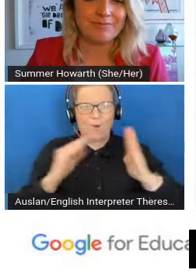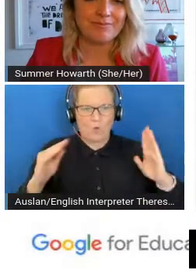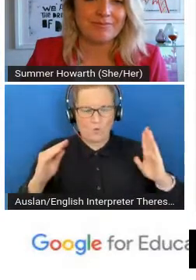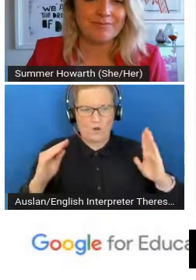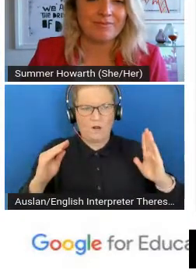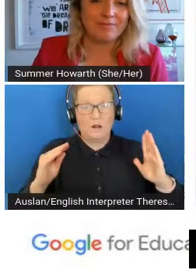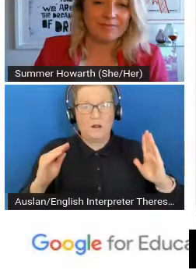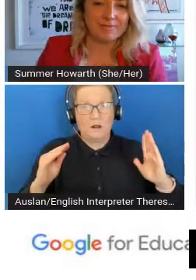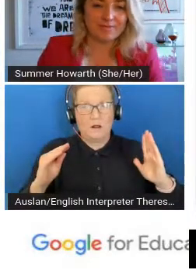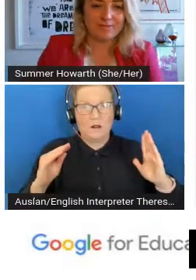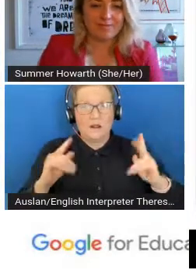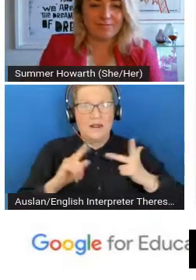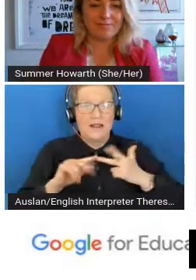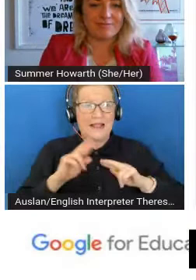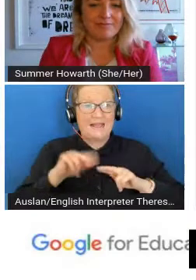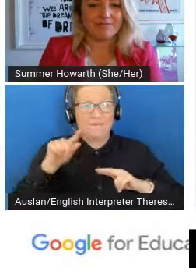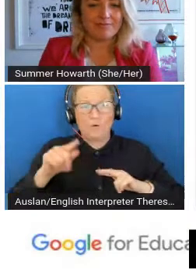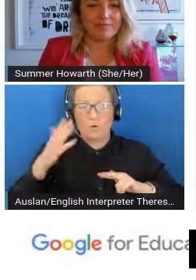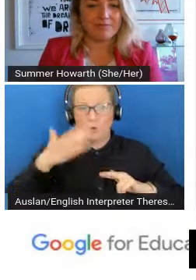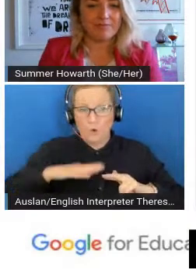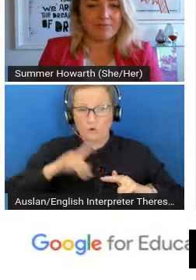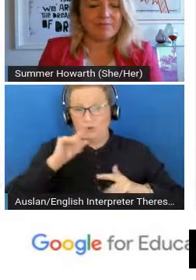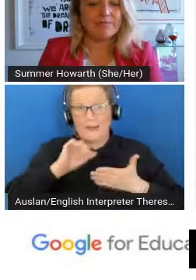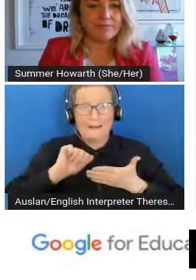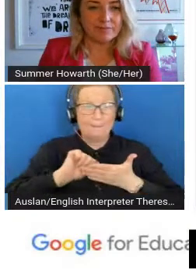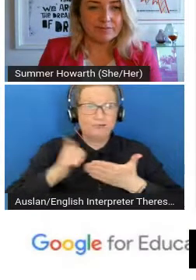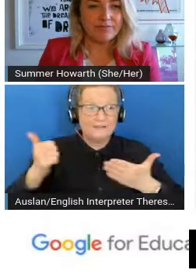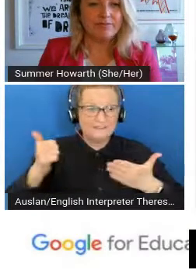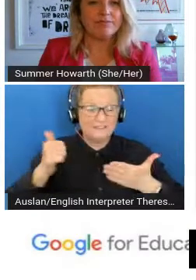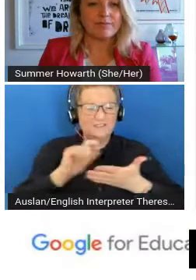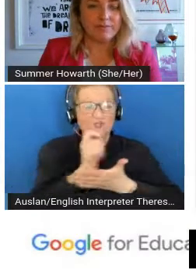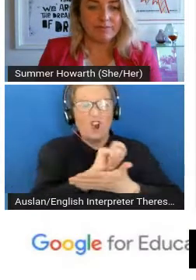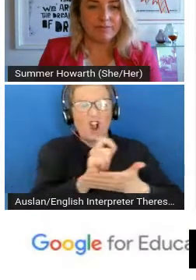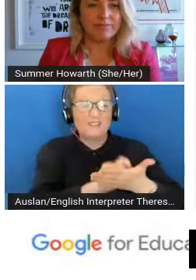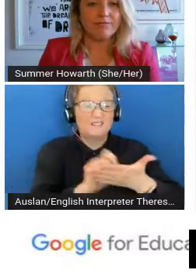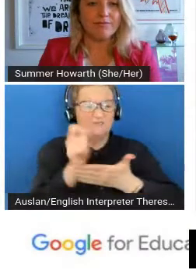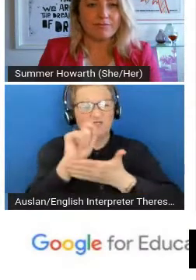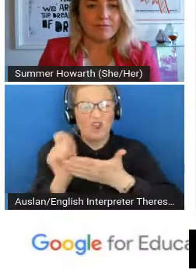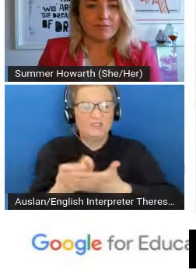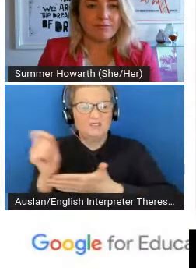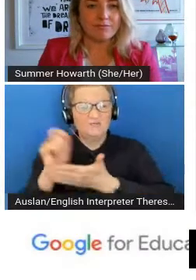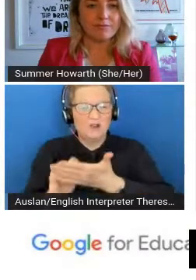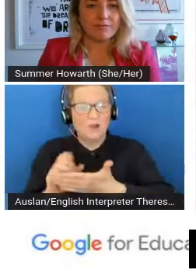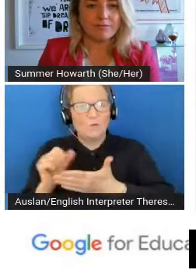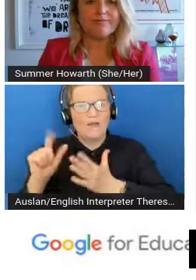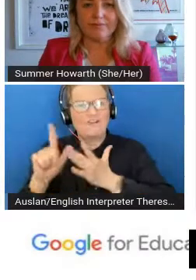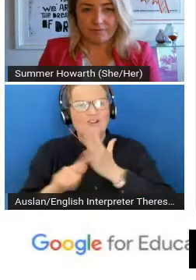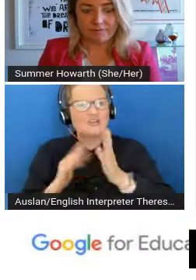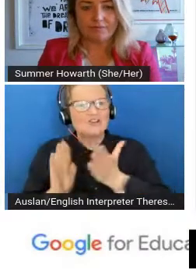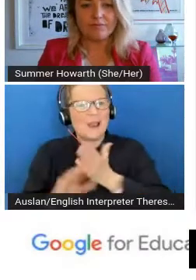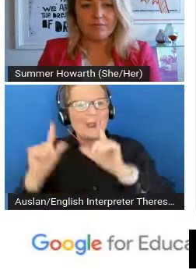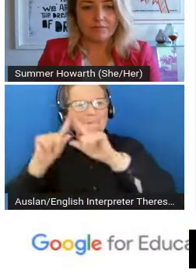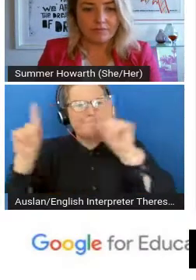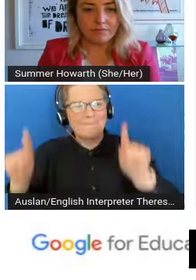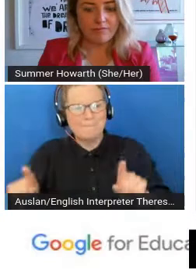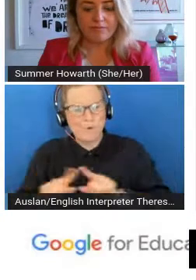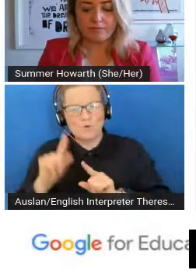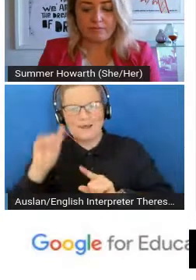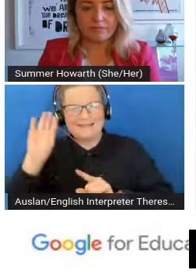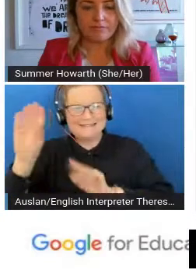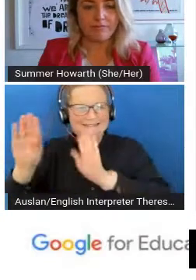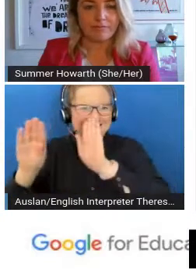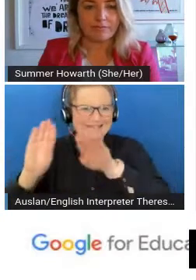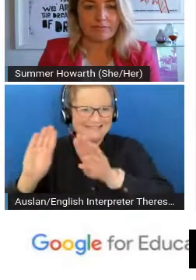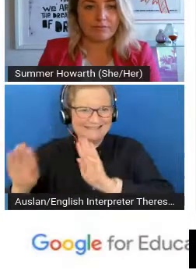to, you can print one of these out and just write on it. You can actually, we've got a Jamboard version, so if you wanted to use sticky notes, but the idea